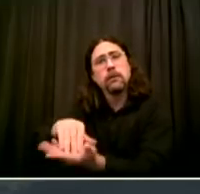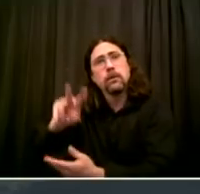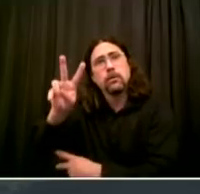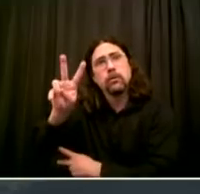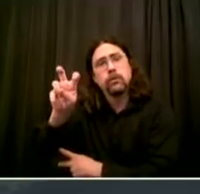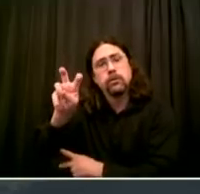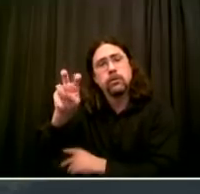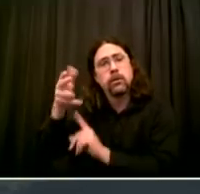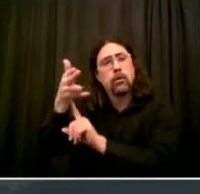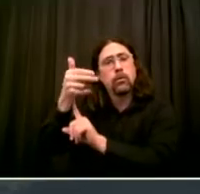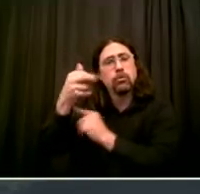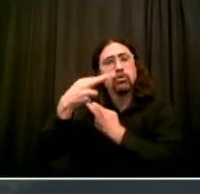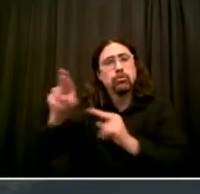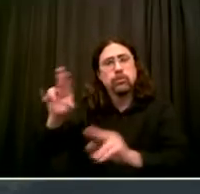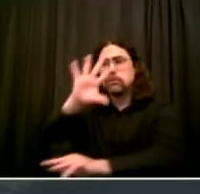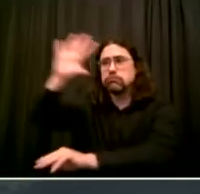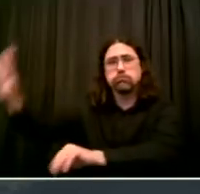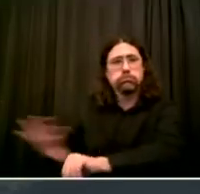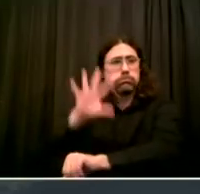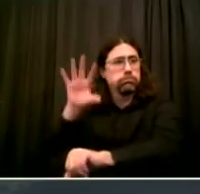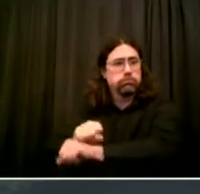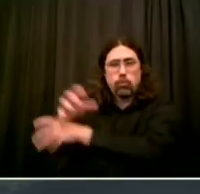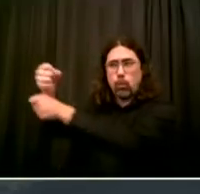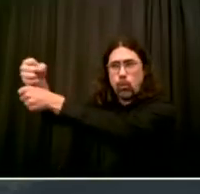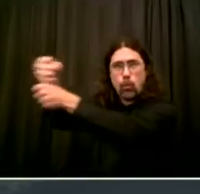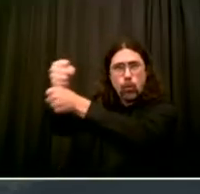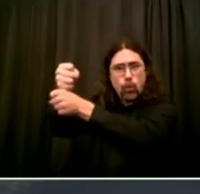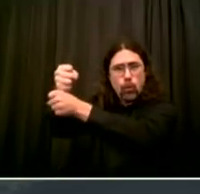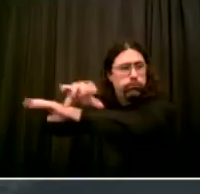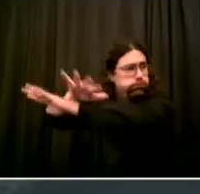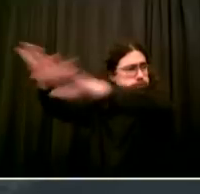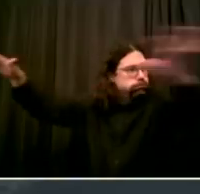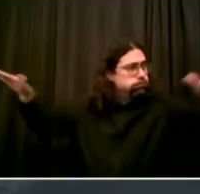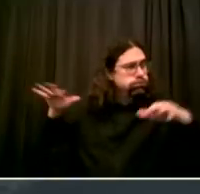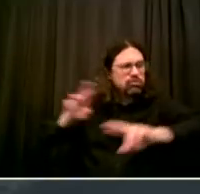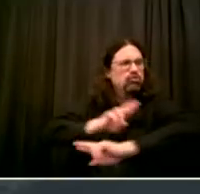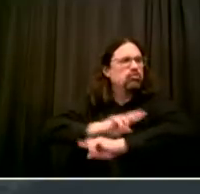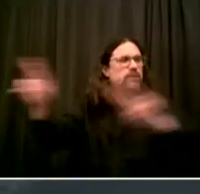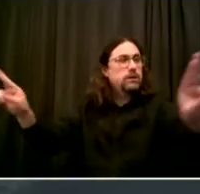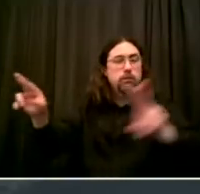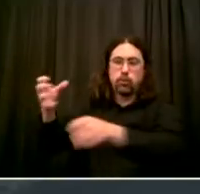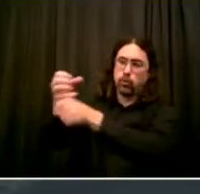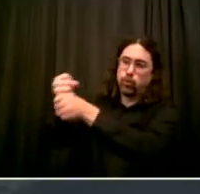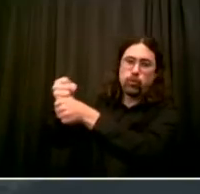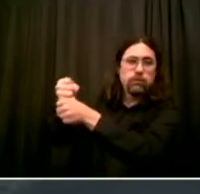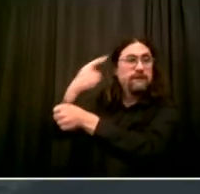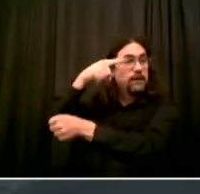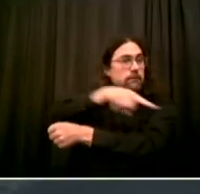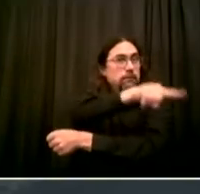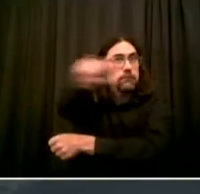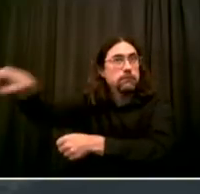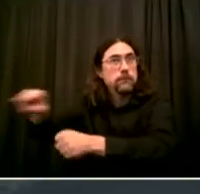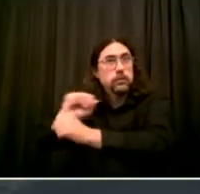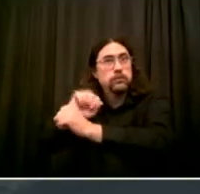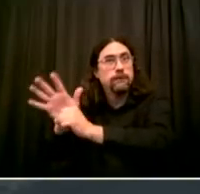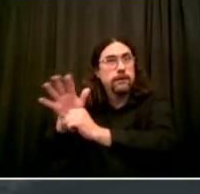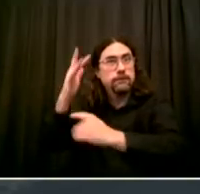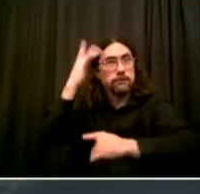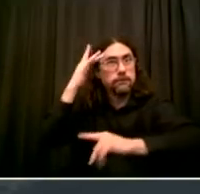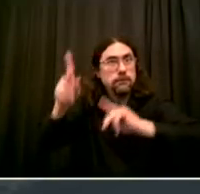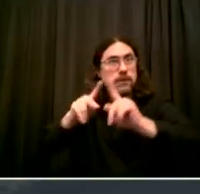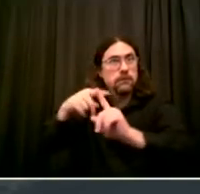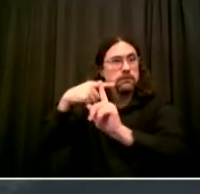The hotel rooms are free, all the services that go with them are free. Anyone who needs that opportunity to safely separate in